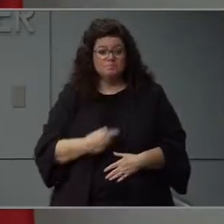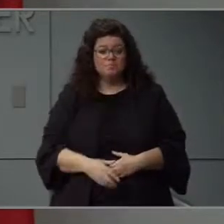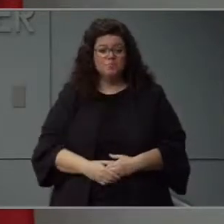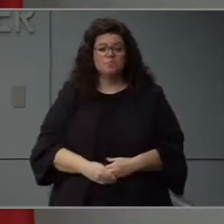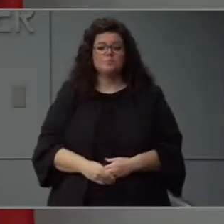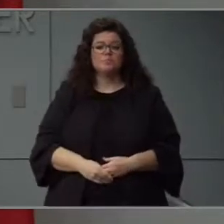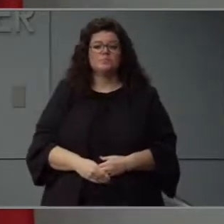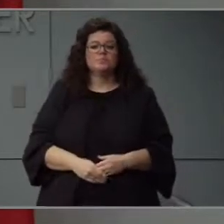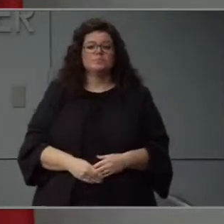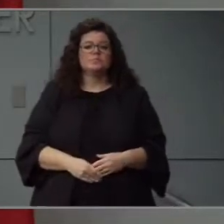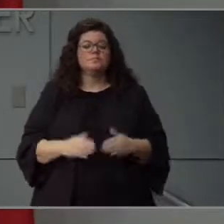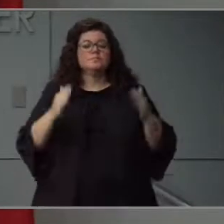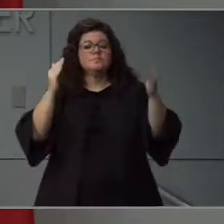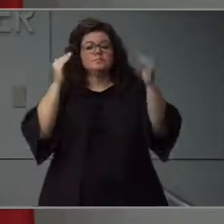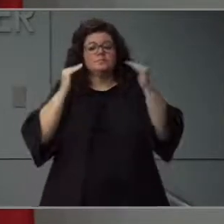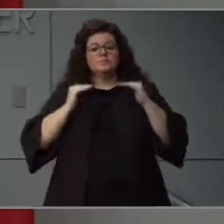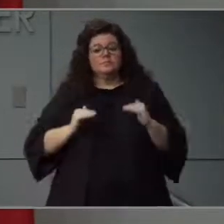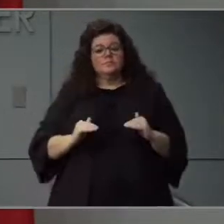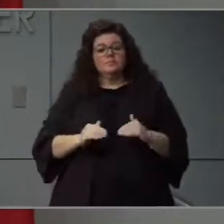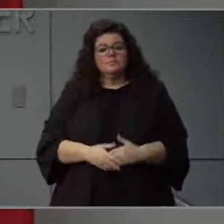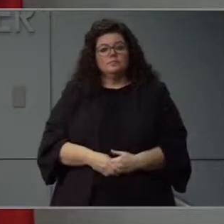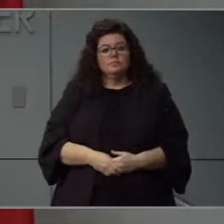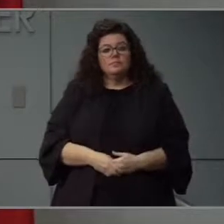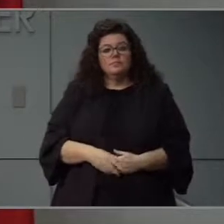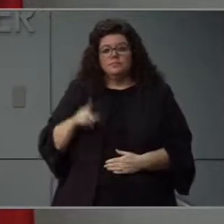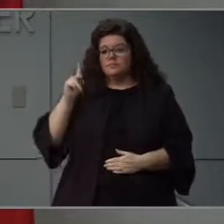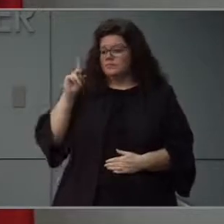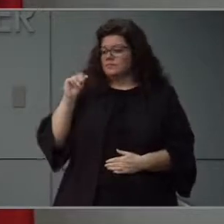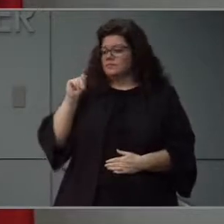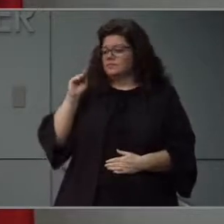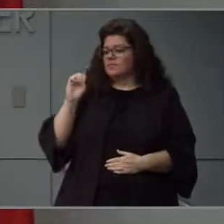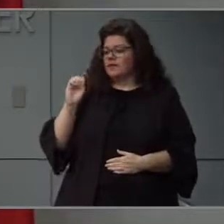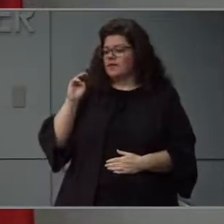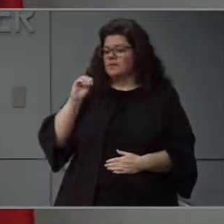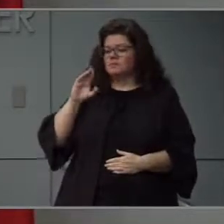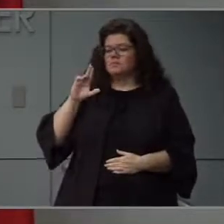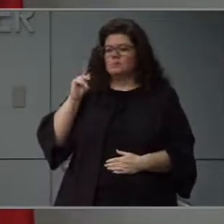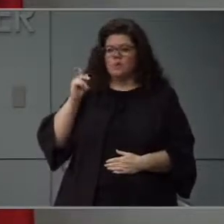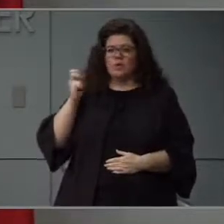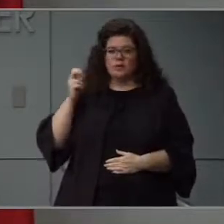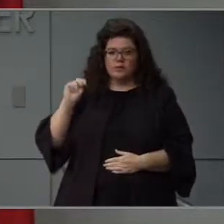Our next question is from Kate Martin with Carolina Public Press.